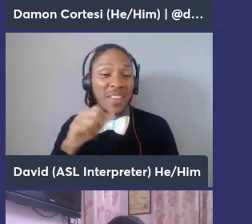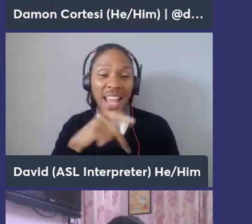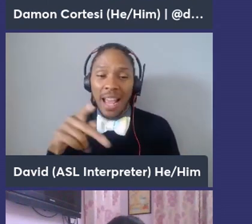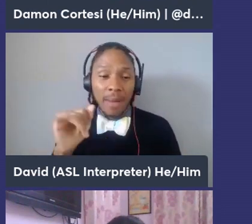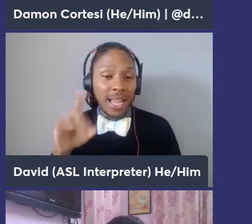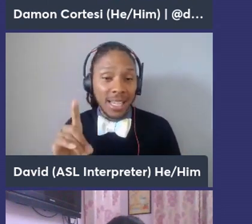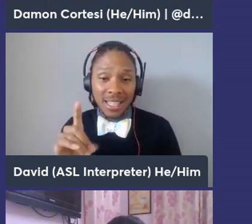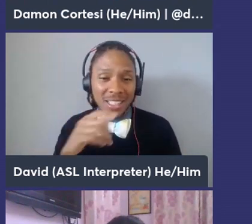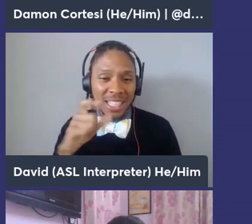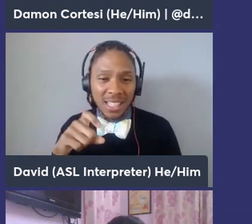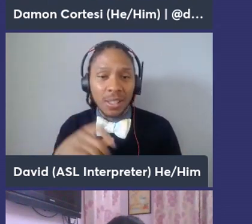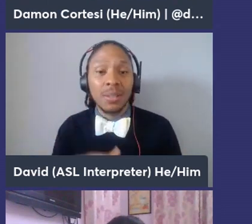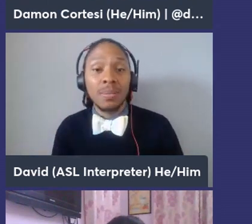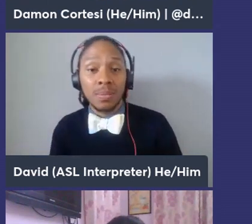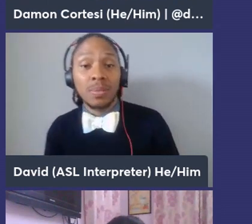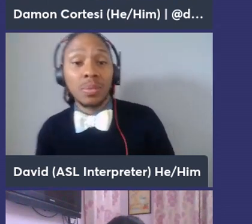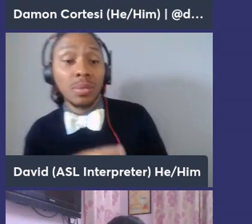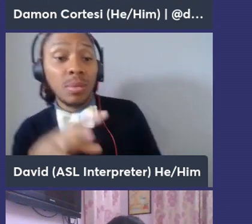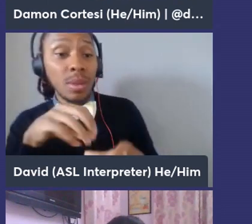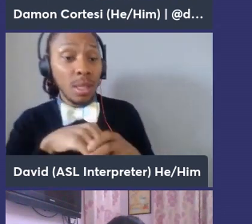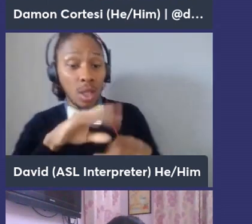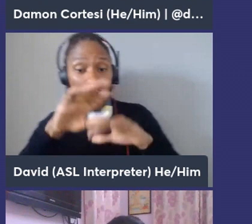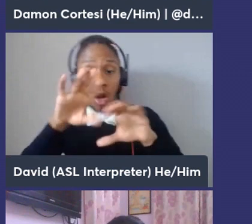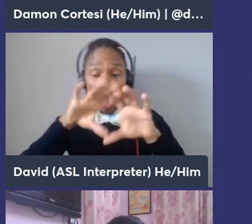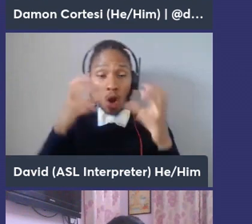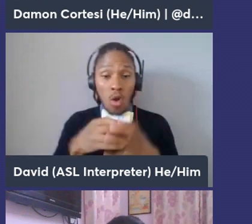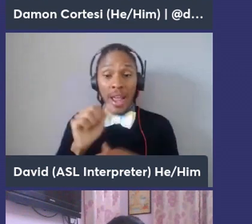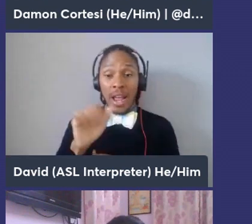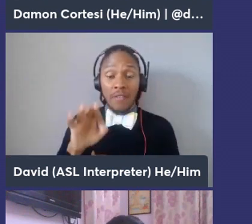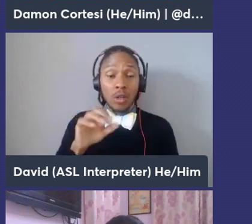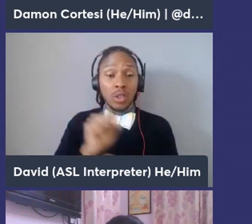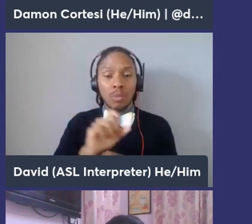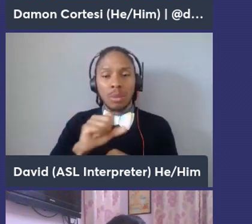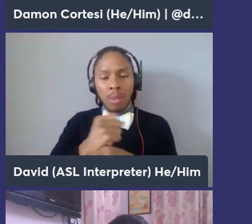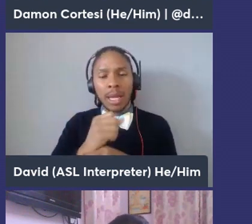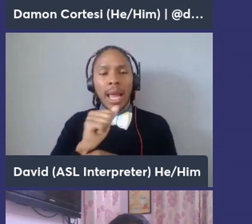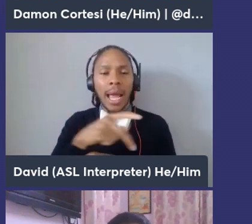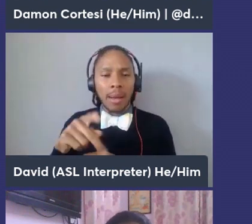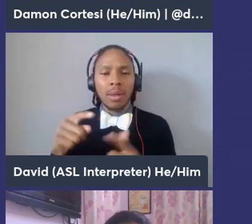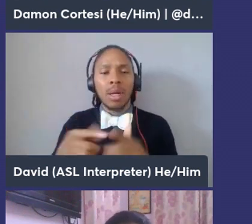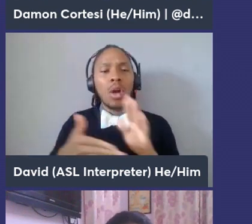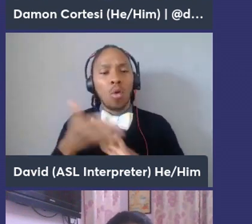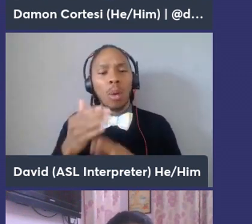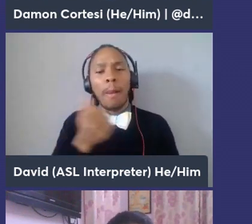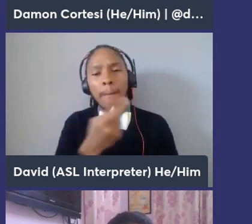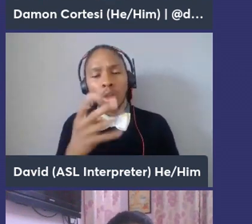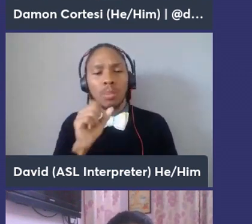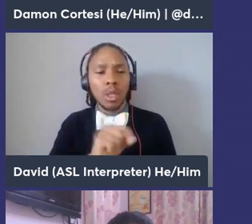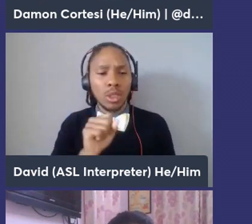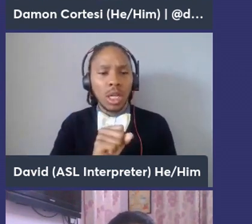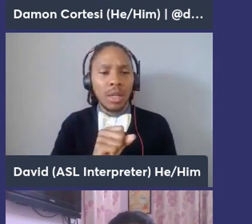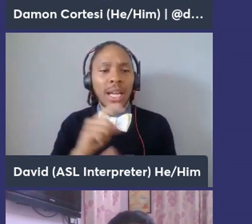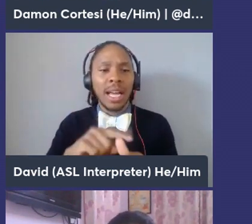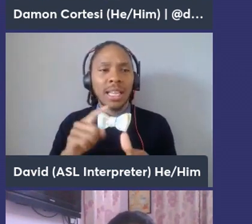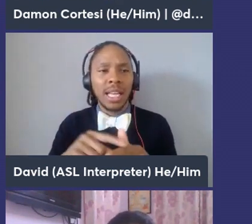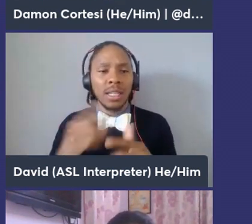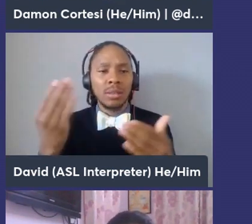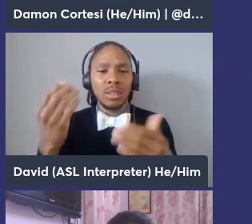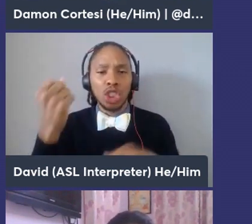ID. You can, within the whole Airflow job, you can create an application, you can run multiple jobs and shut the application